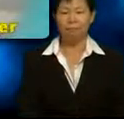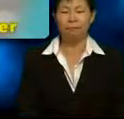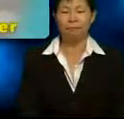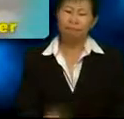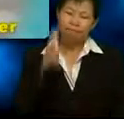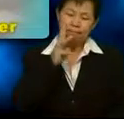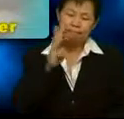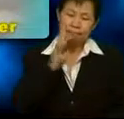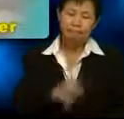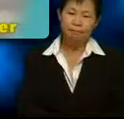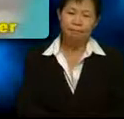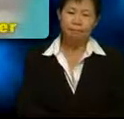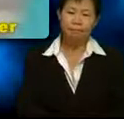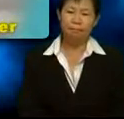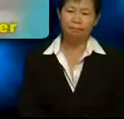water,